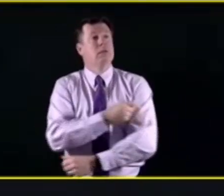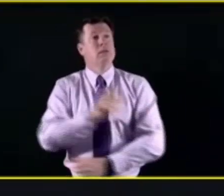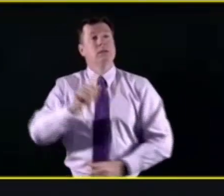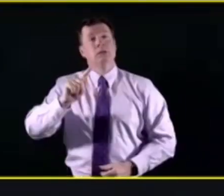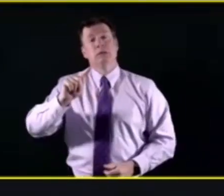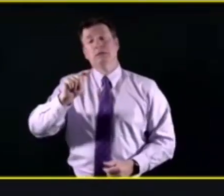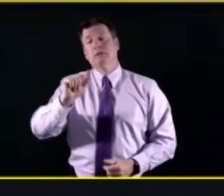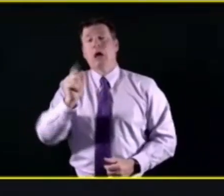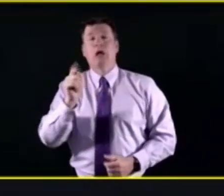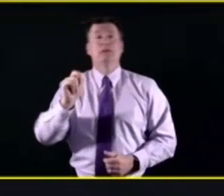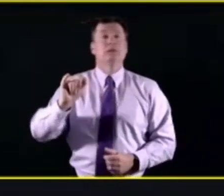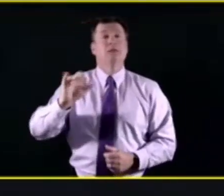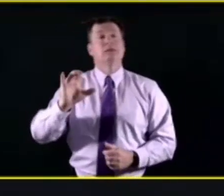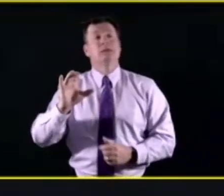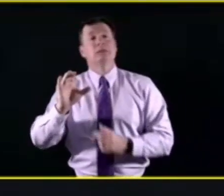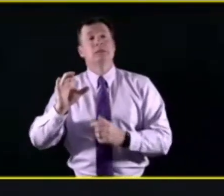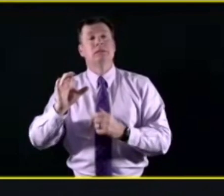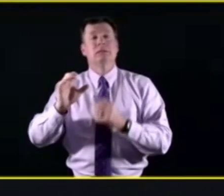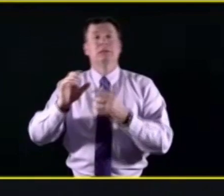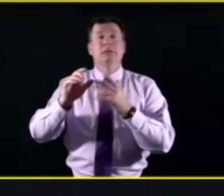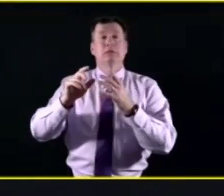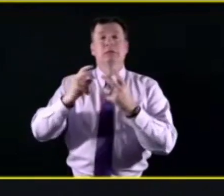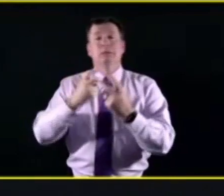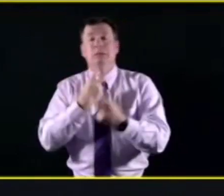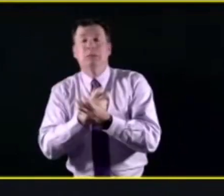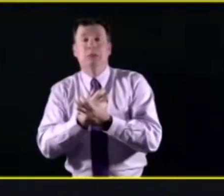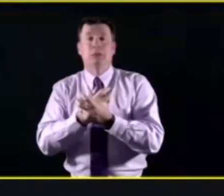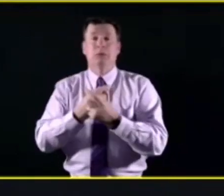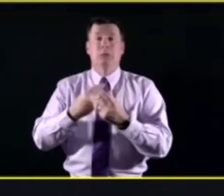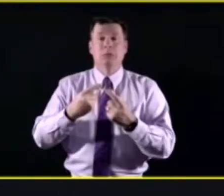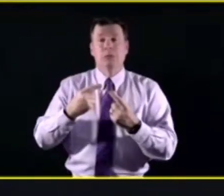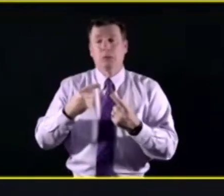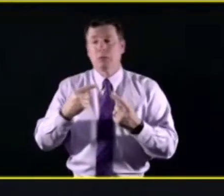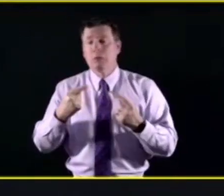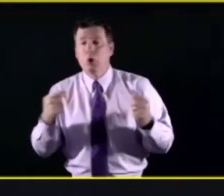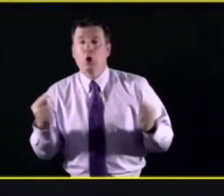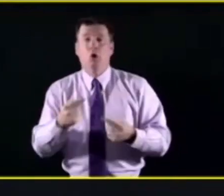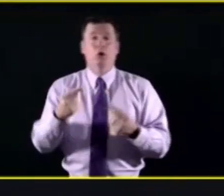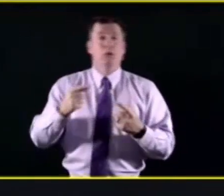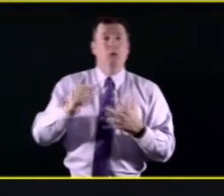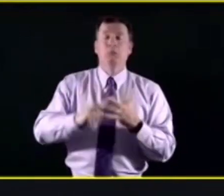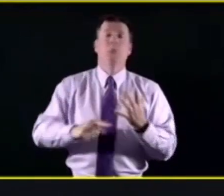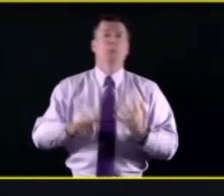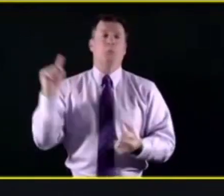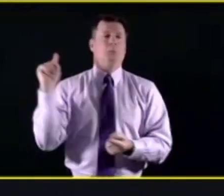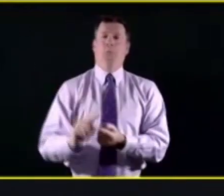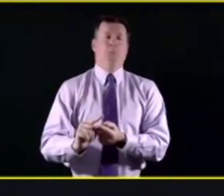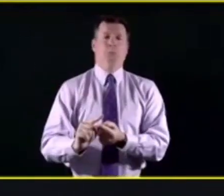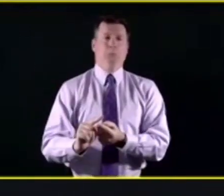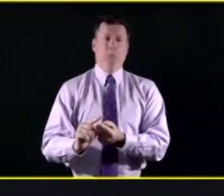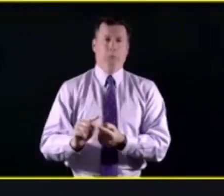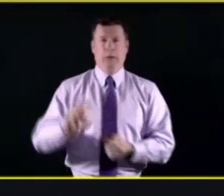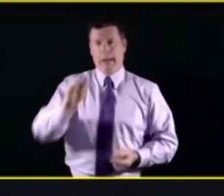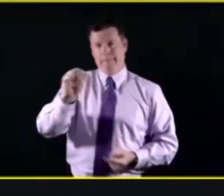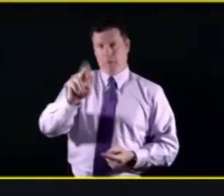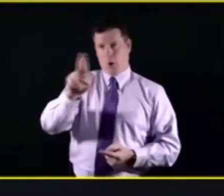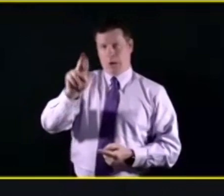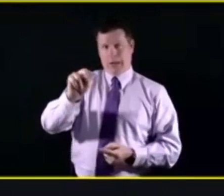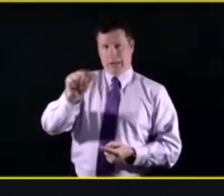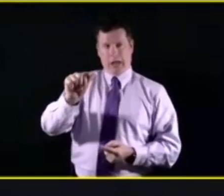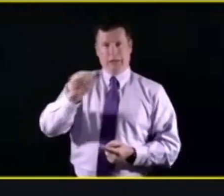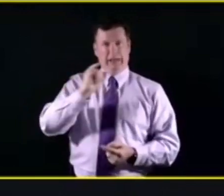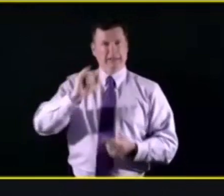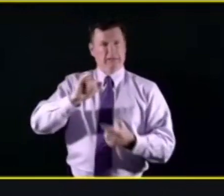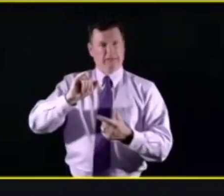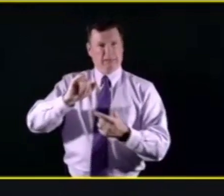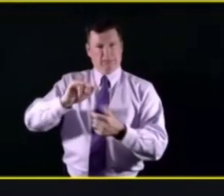vaccine. The messenger RNA is a natural substance. It is present in our cells constantly, and